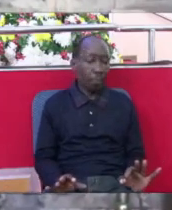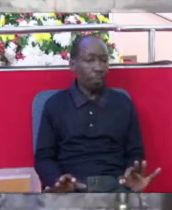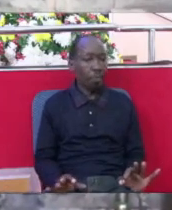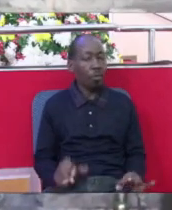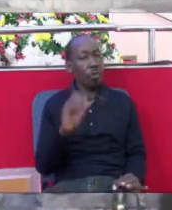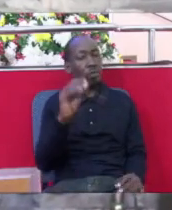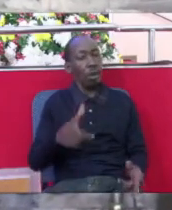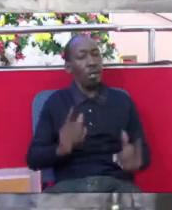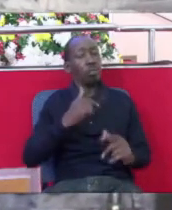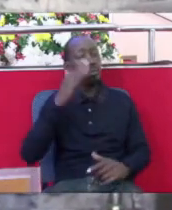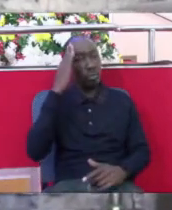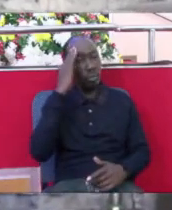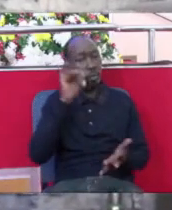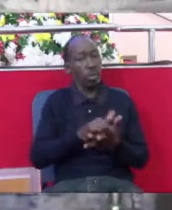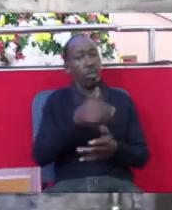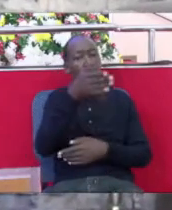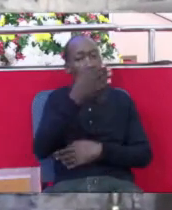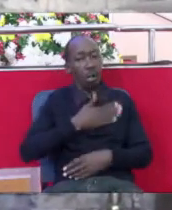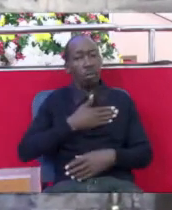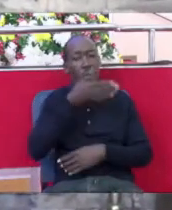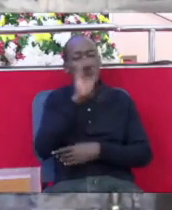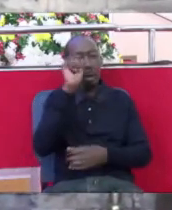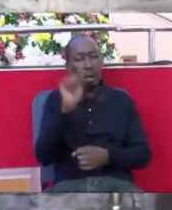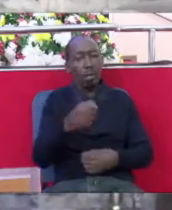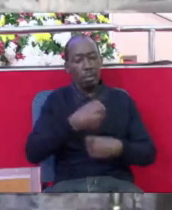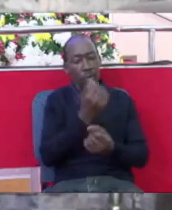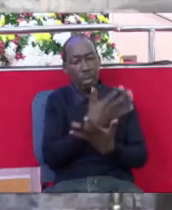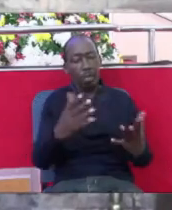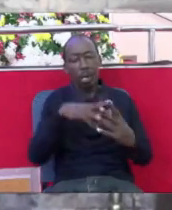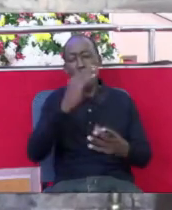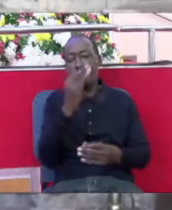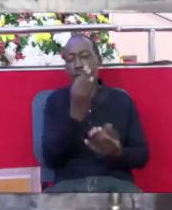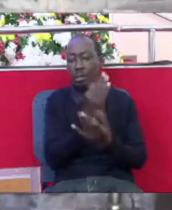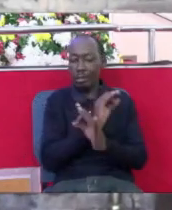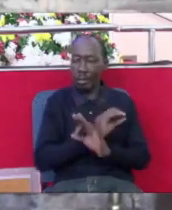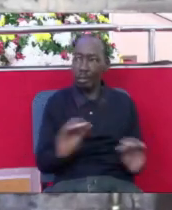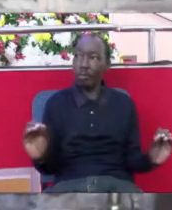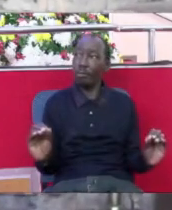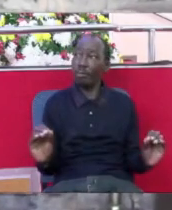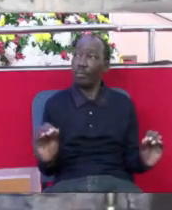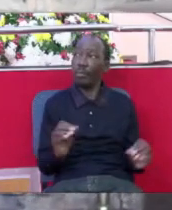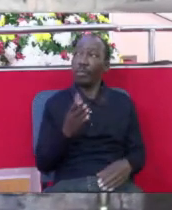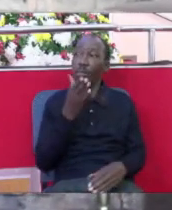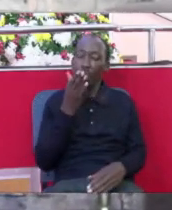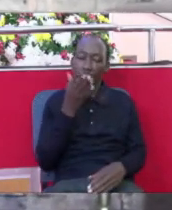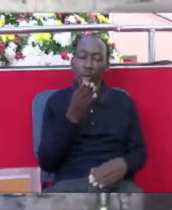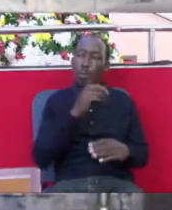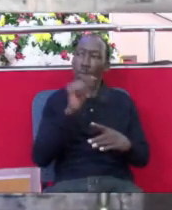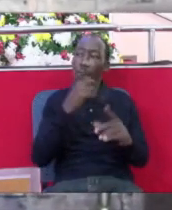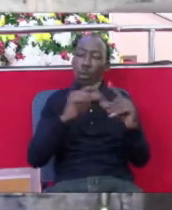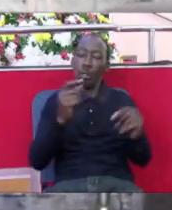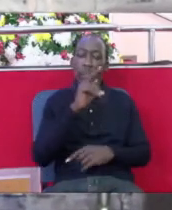let's know that our God can make something out of nothing. And the word of God in 2